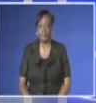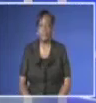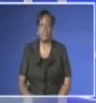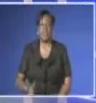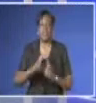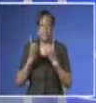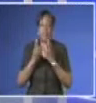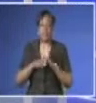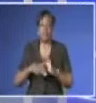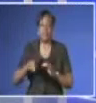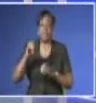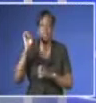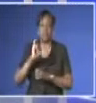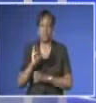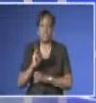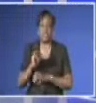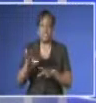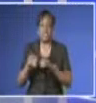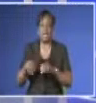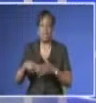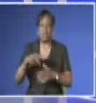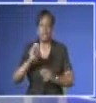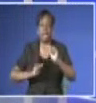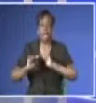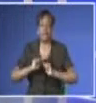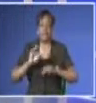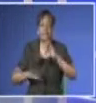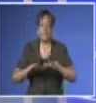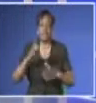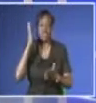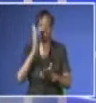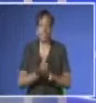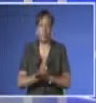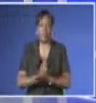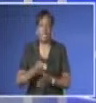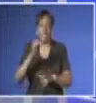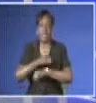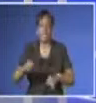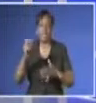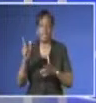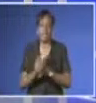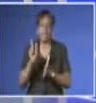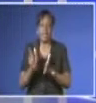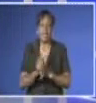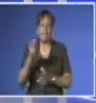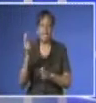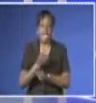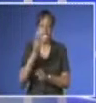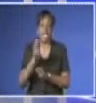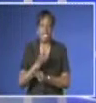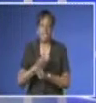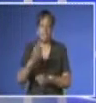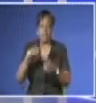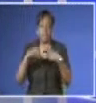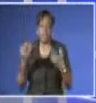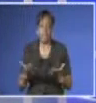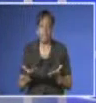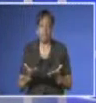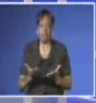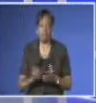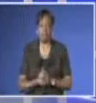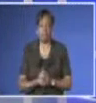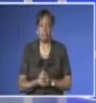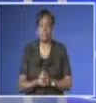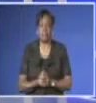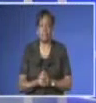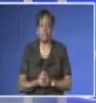The Department of Immigration taking proactive steps to stop any illegal Haitians from coming to our shores due to civil unrest in their homeland.